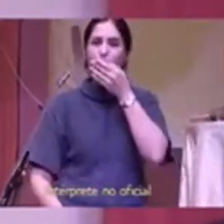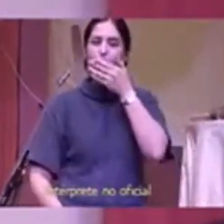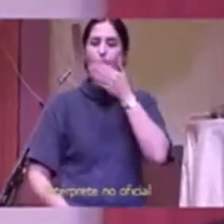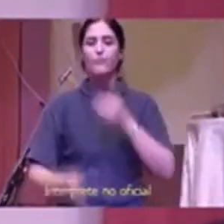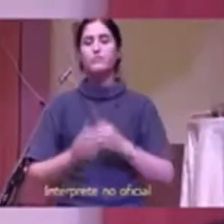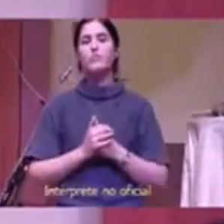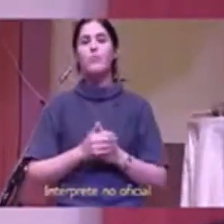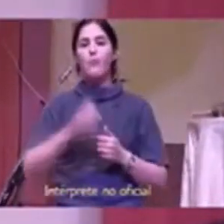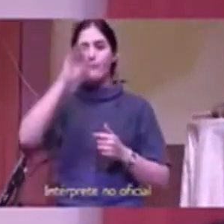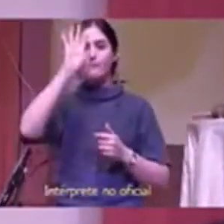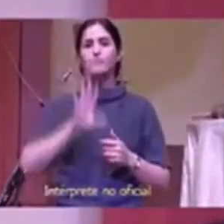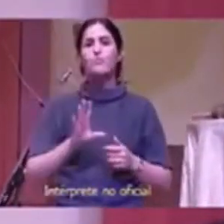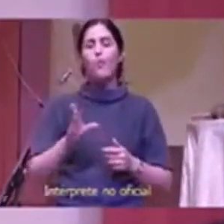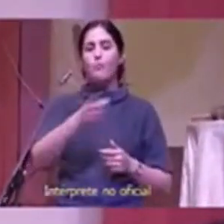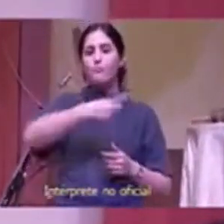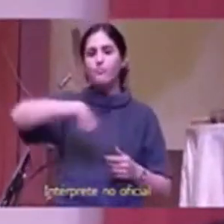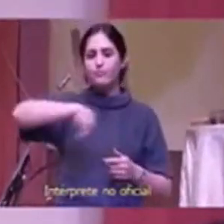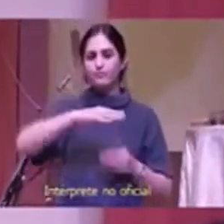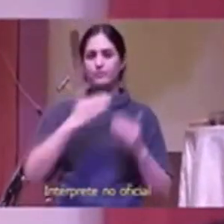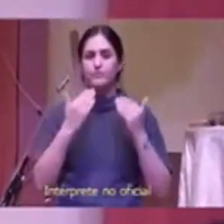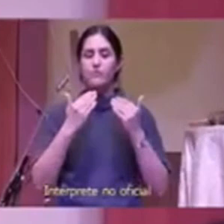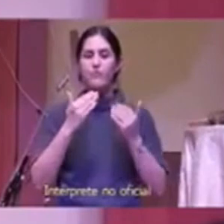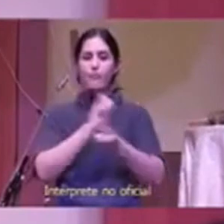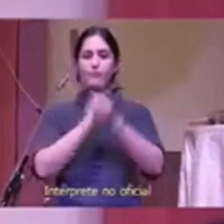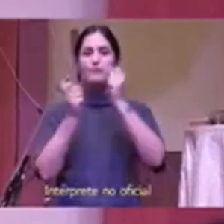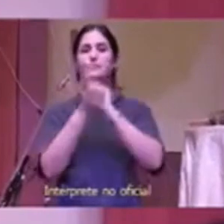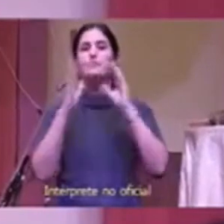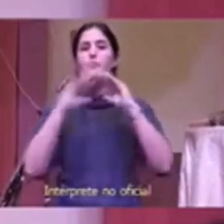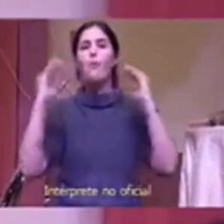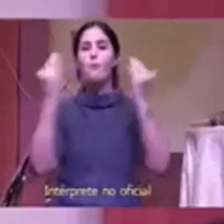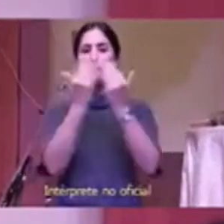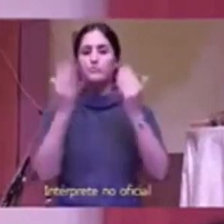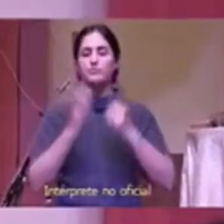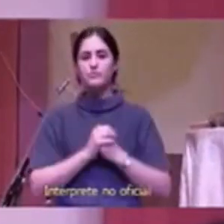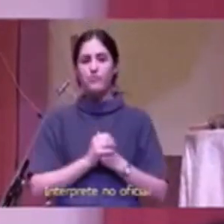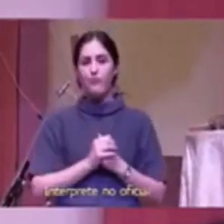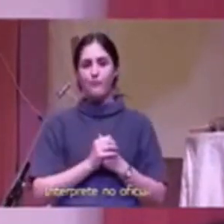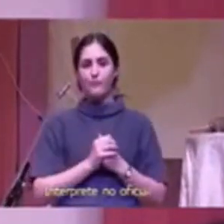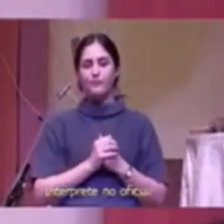world. Solo entonces podemos ser una luz integral para todo el mundo integral.